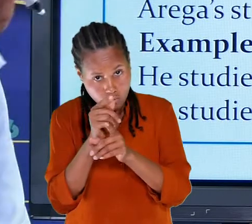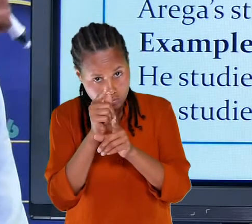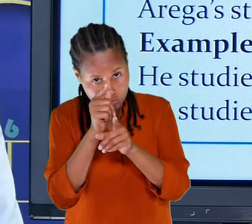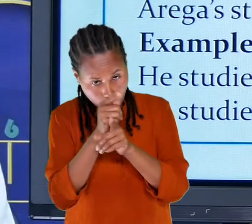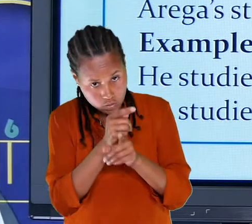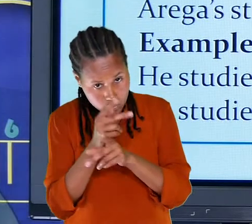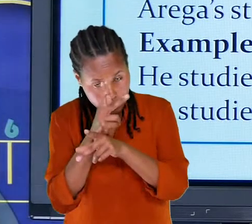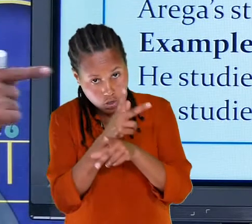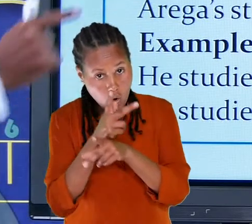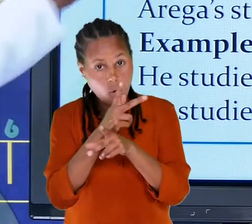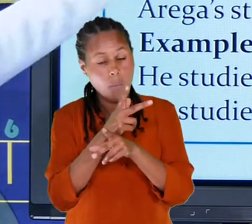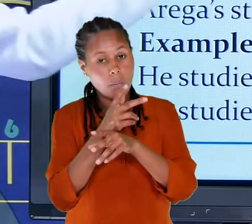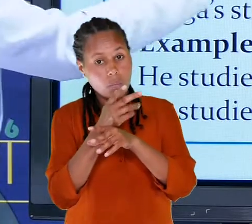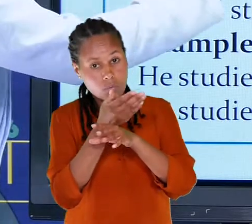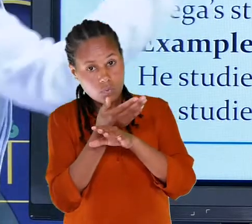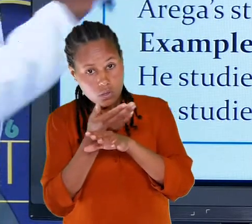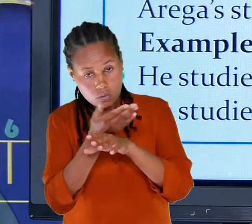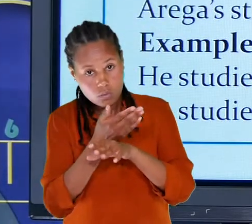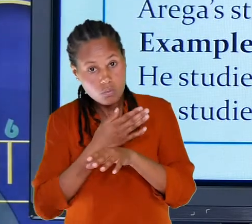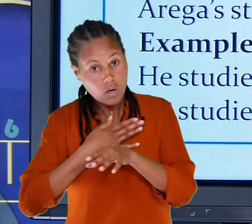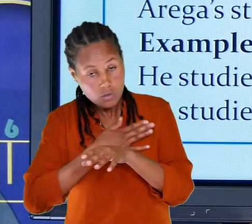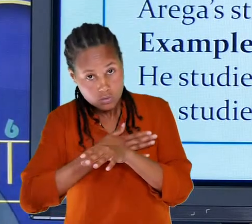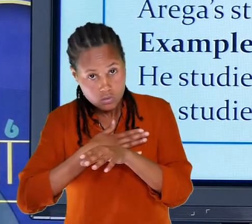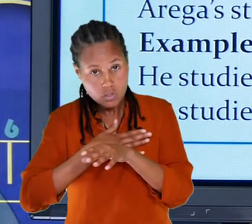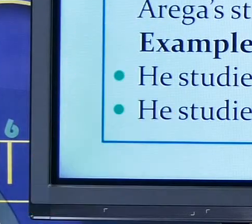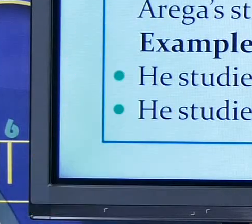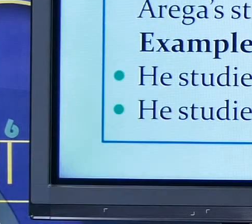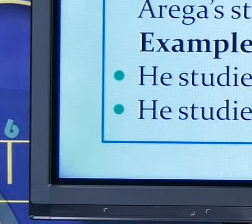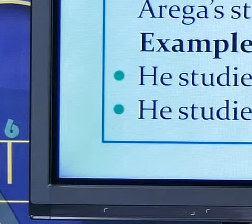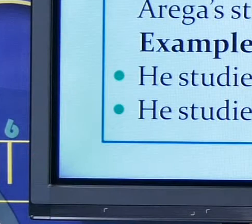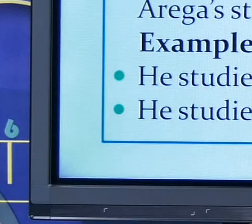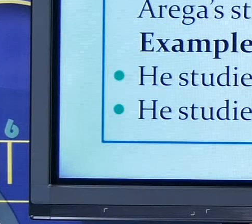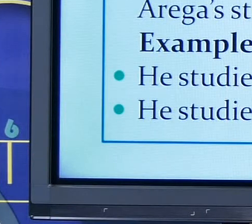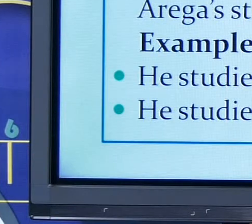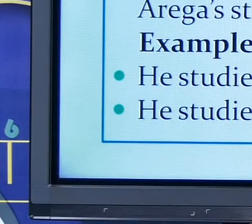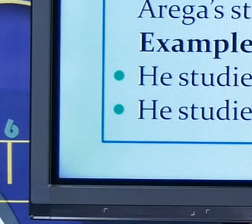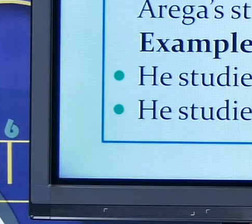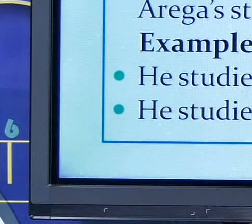So, please do it for a minute.